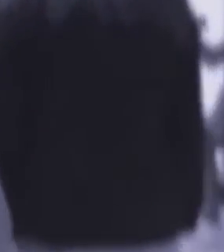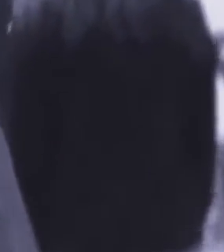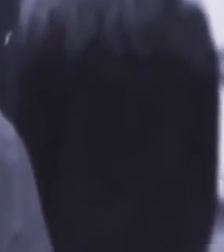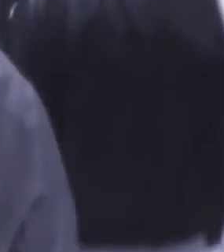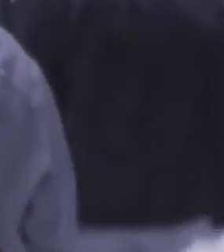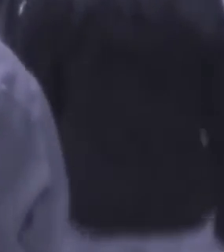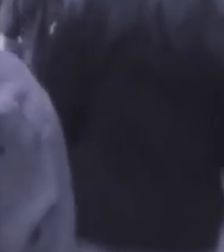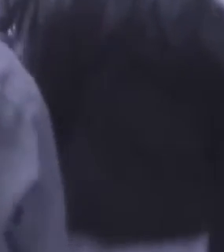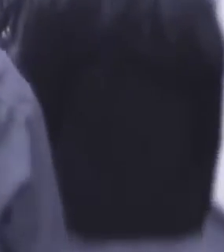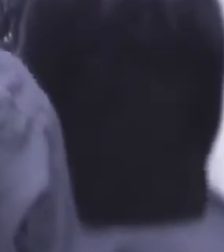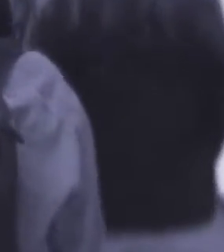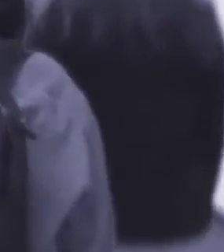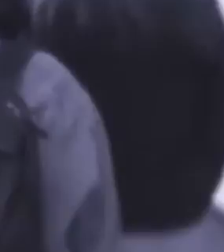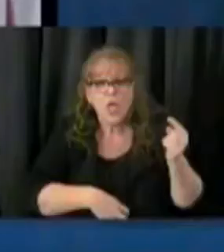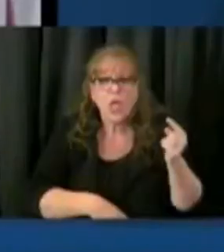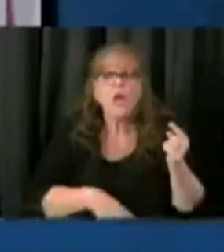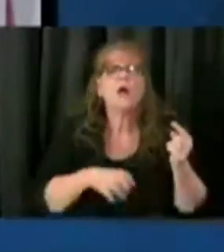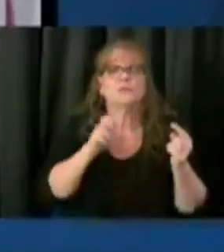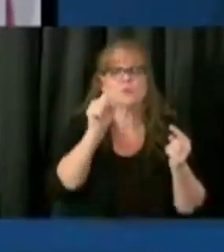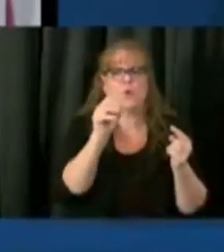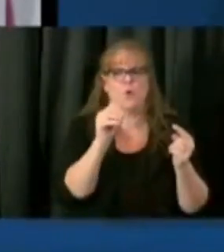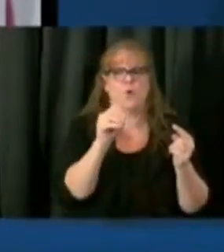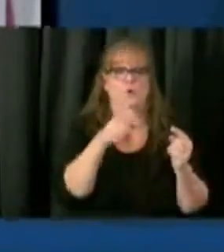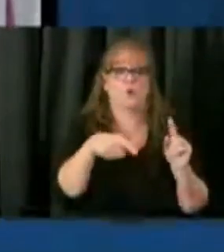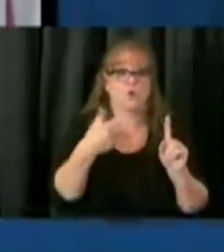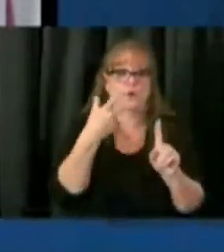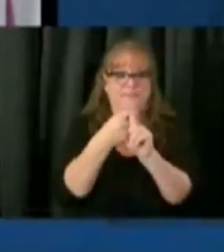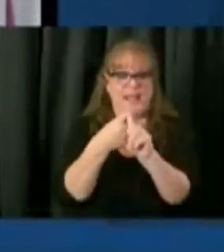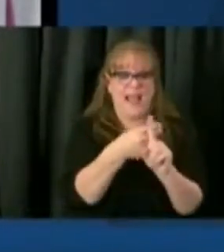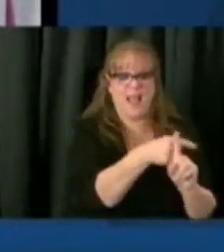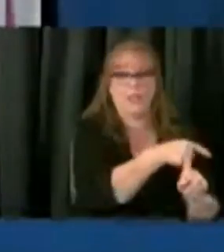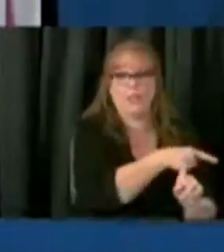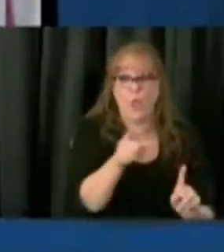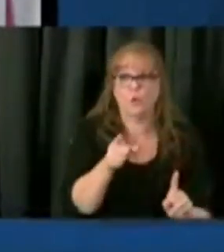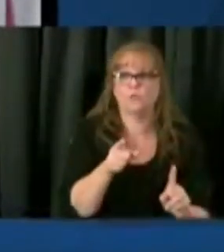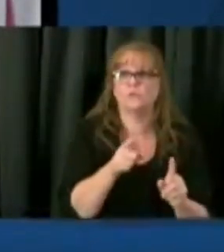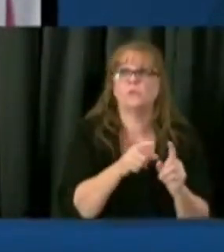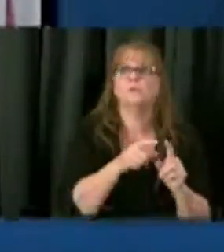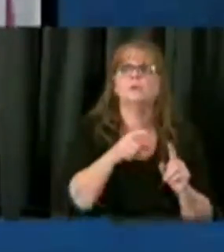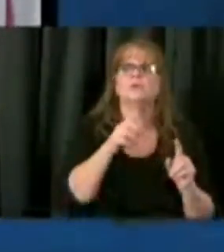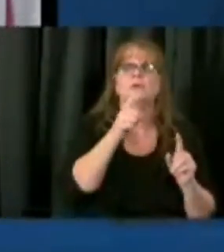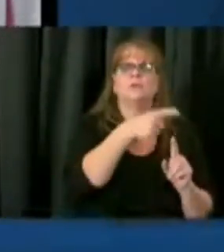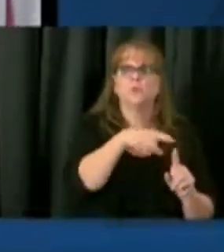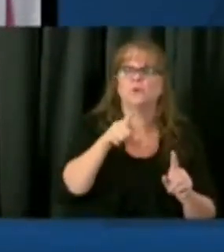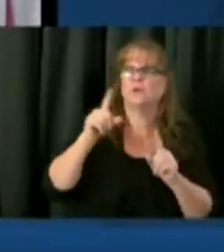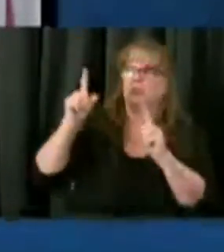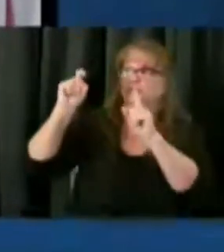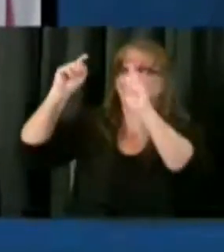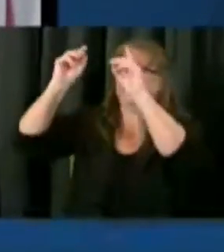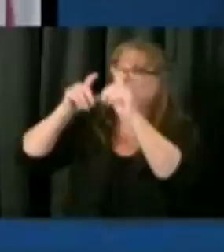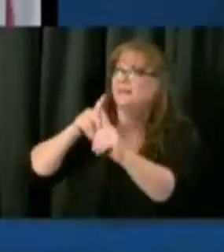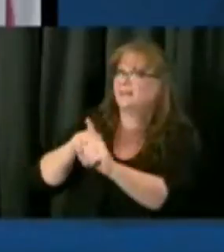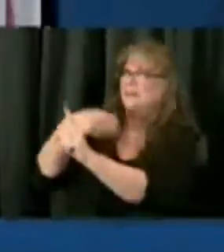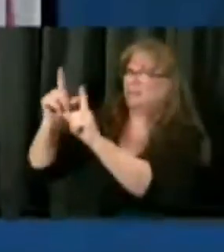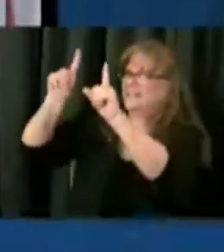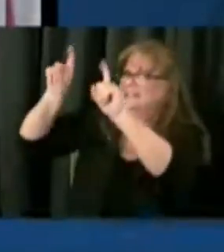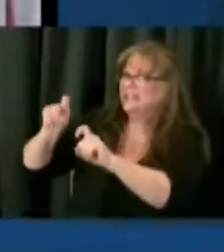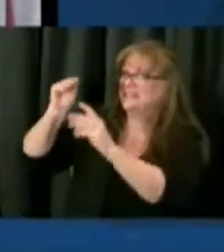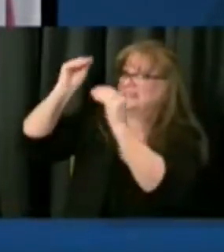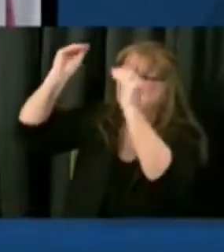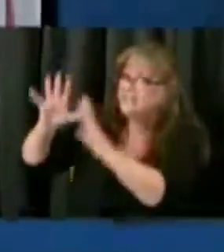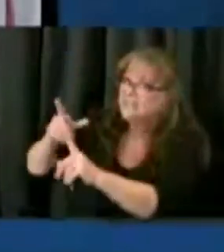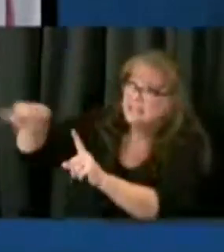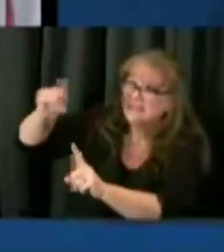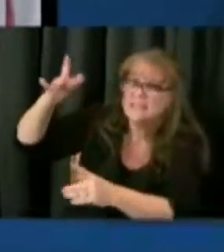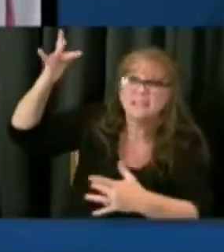as nurses, receiving vaccines already. So school nurses are very much like other nurses in hospital